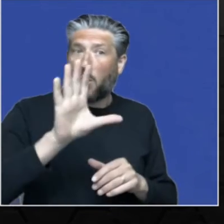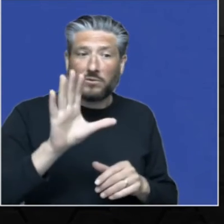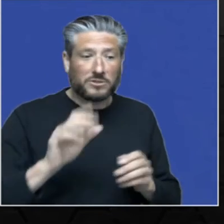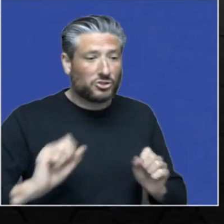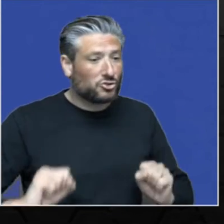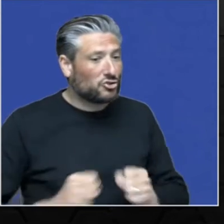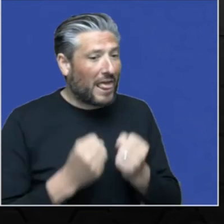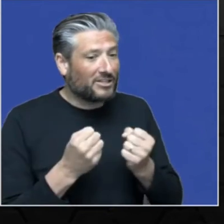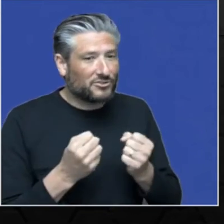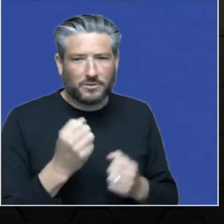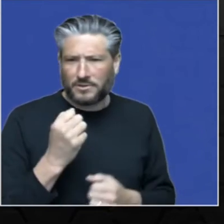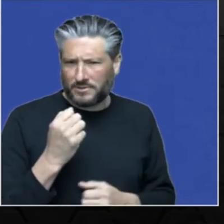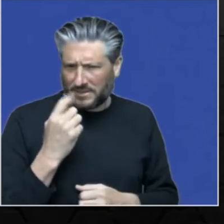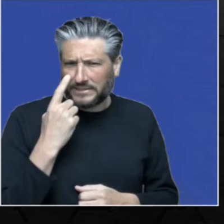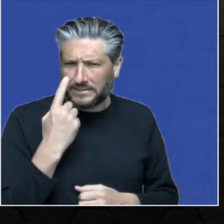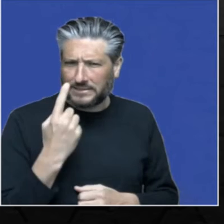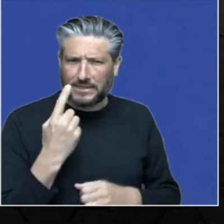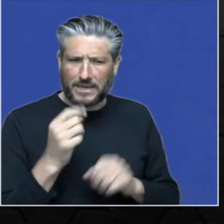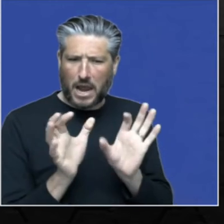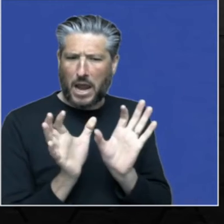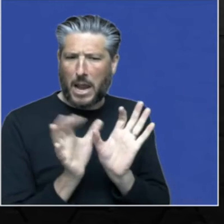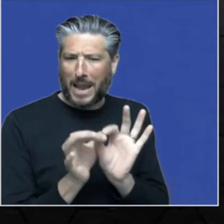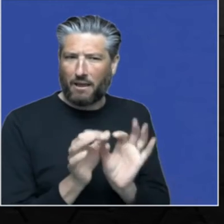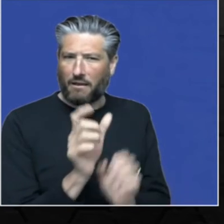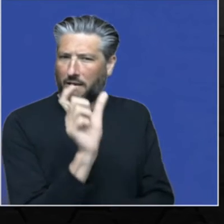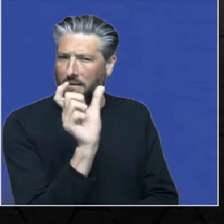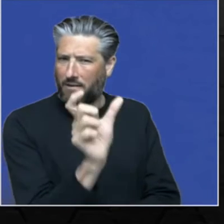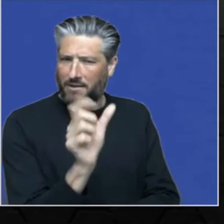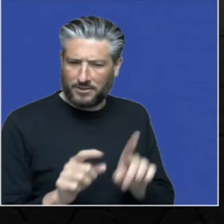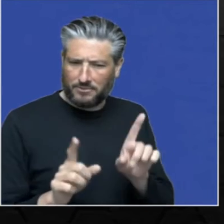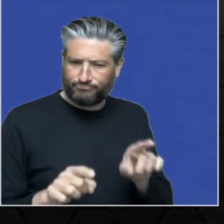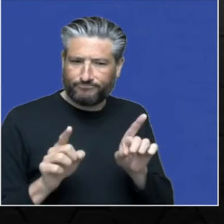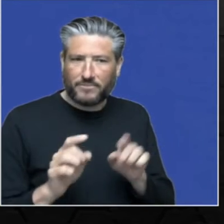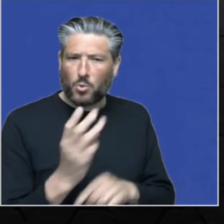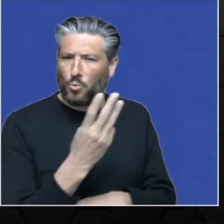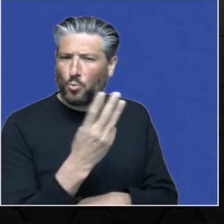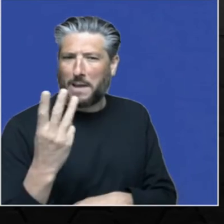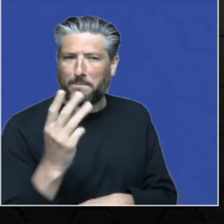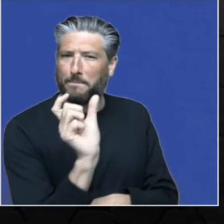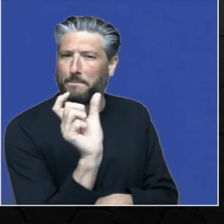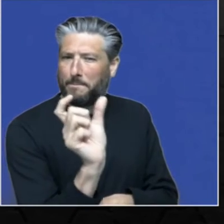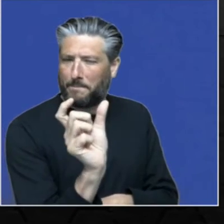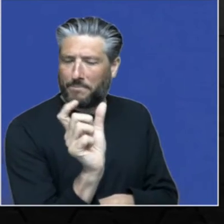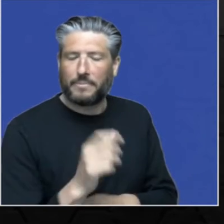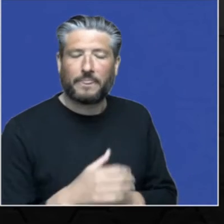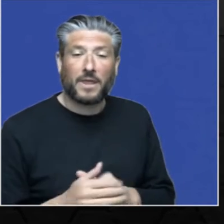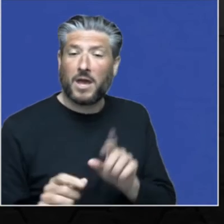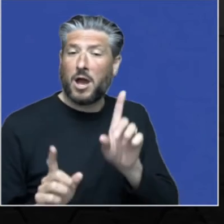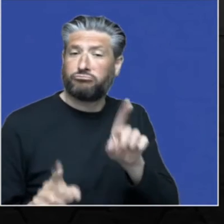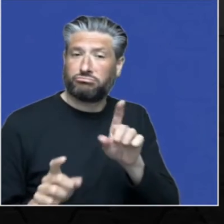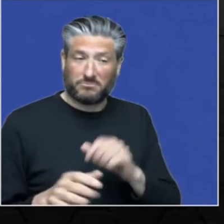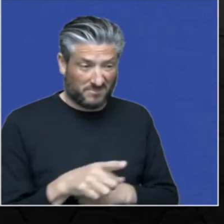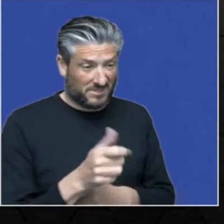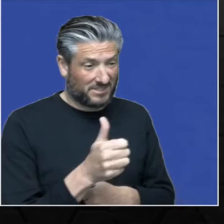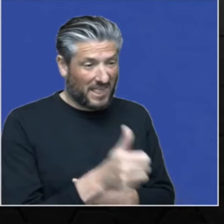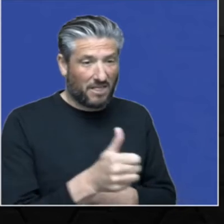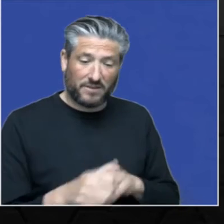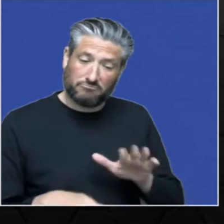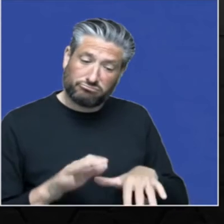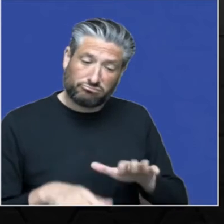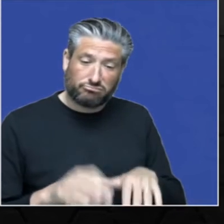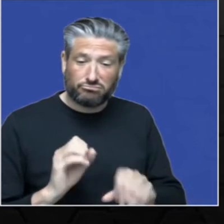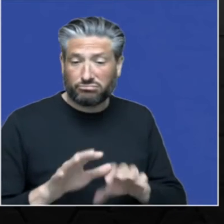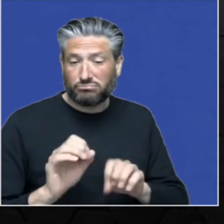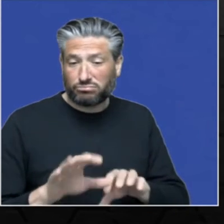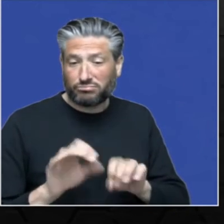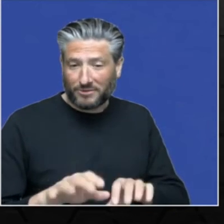top of the website, and after that you can just contribute, and there are so many opportunities